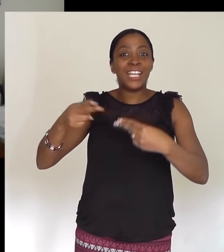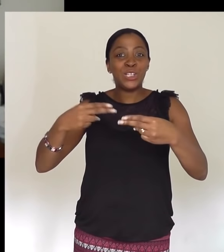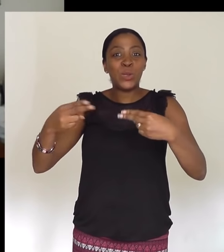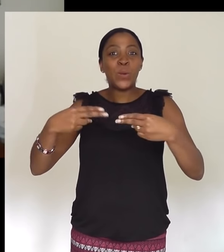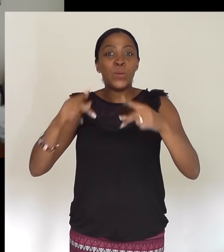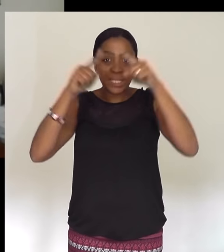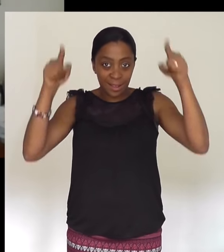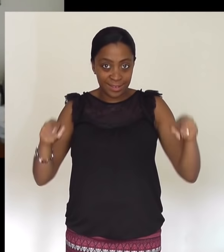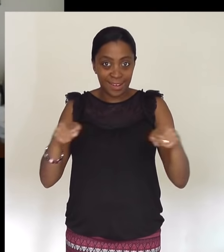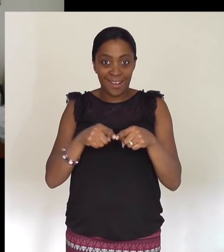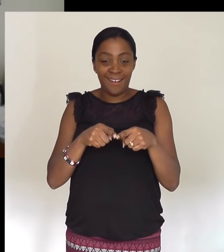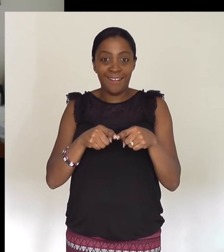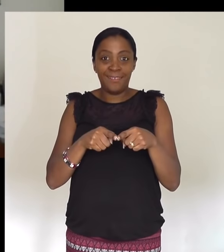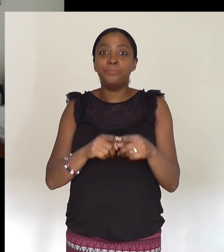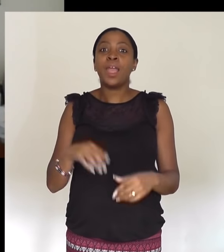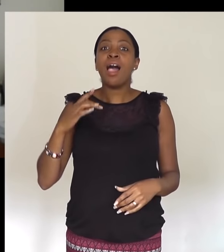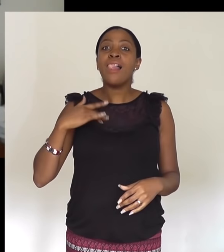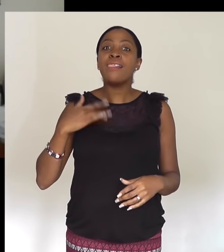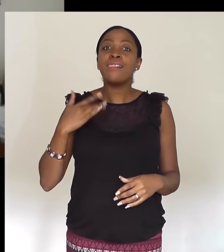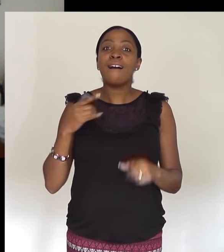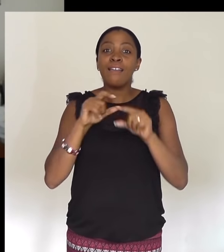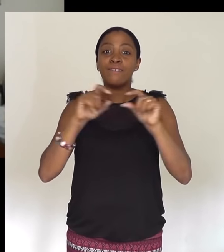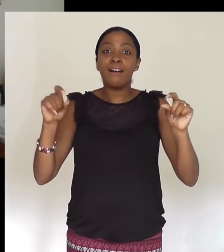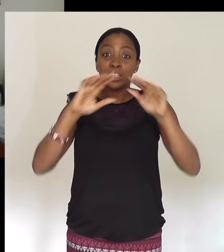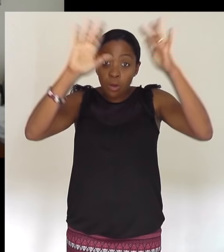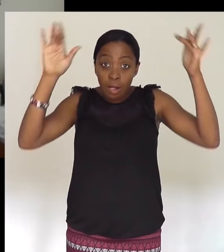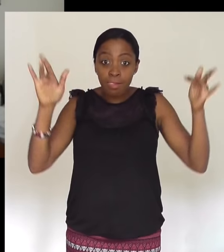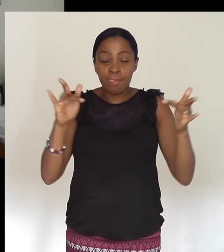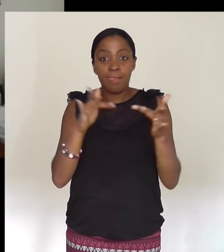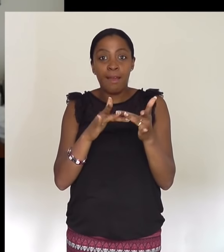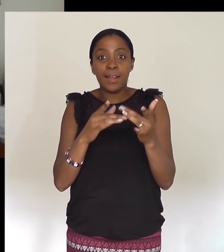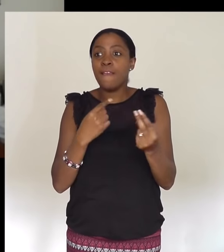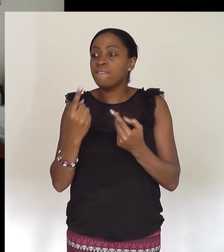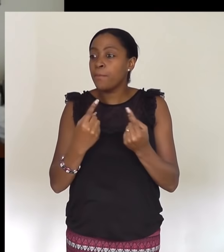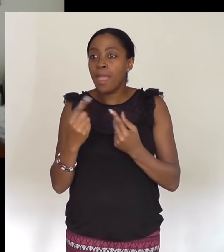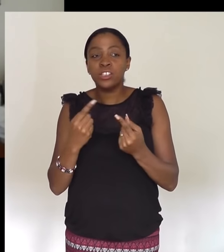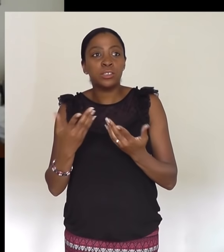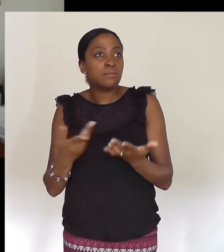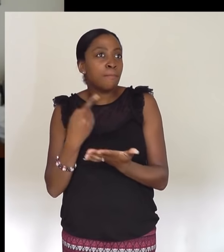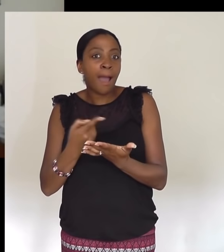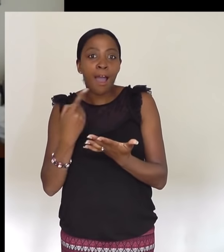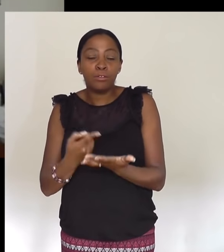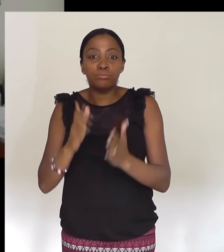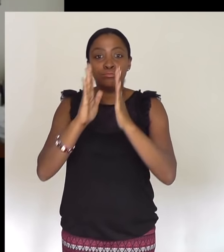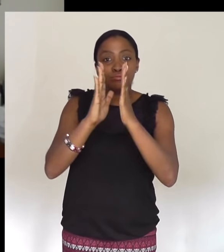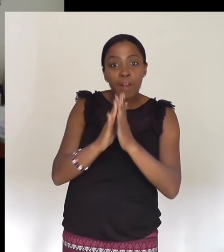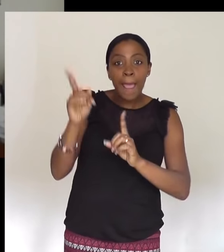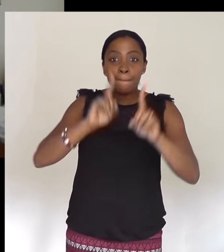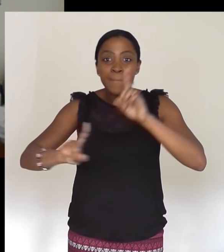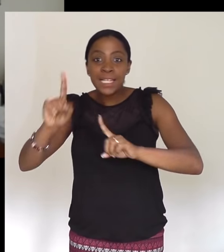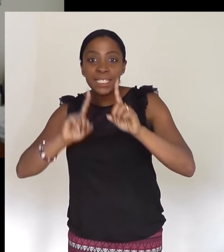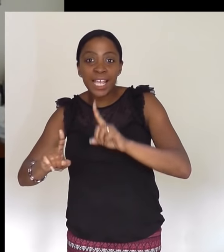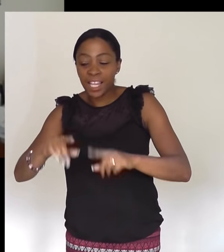Lifelines Online. Where you'll find loads of information on prayer meetings, on children's activities, on youth